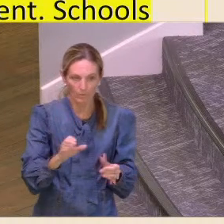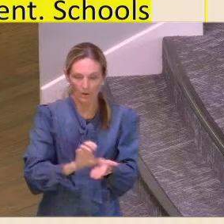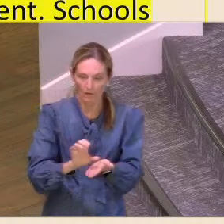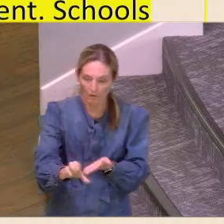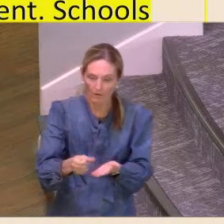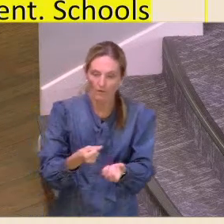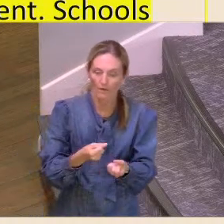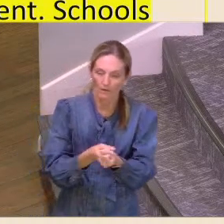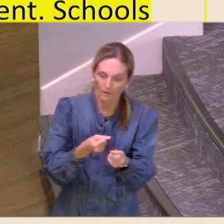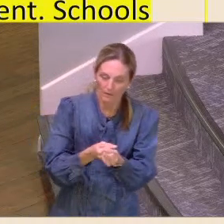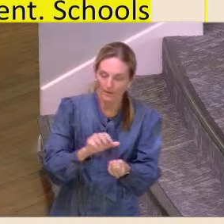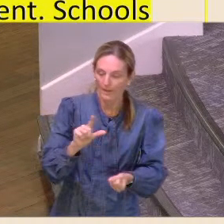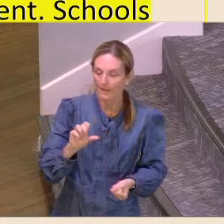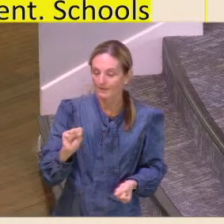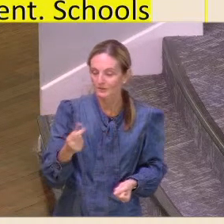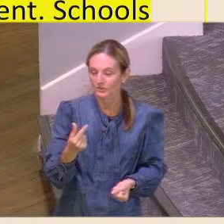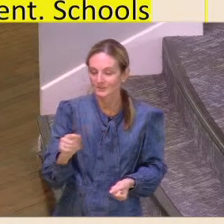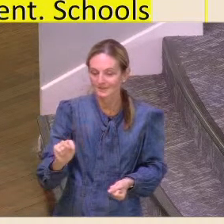Everyday grants.